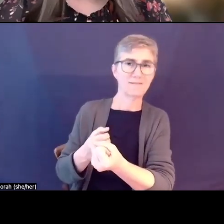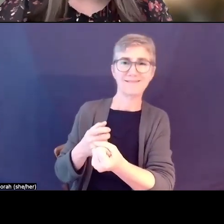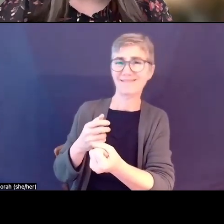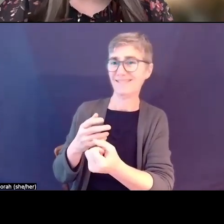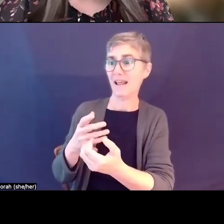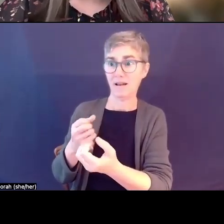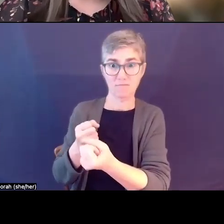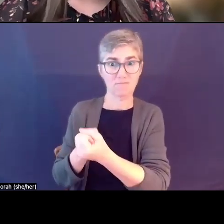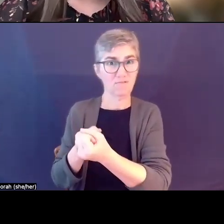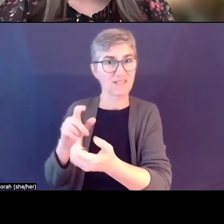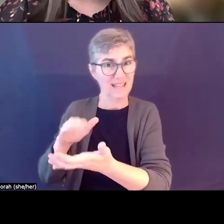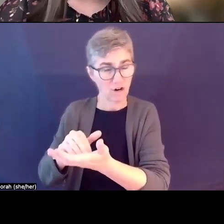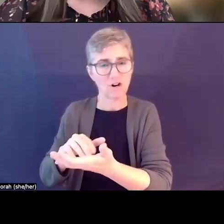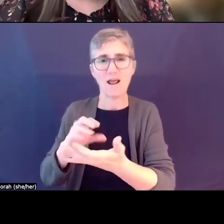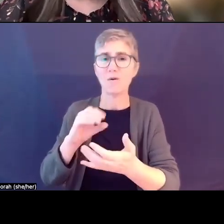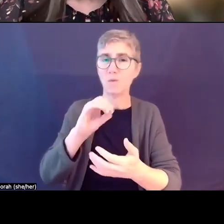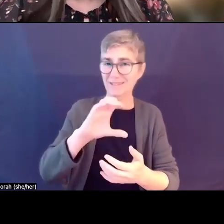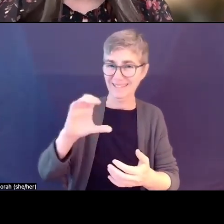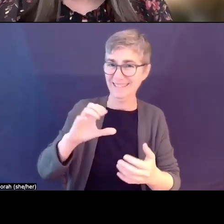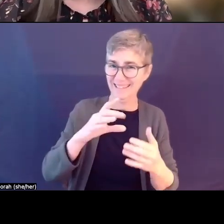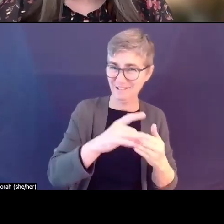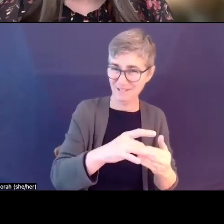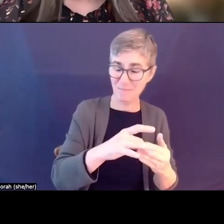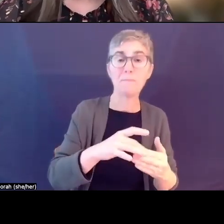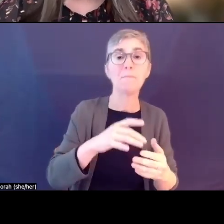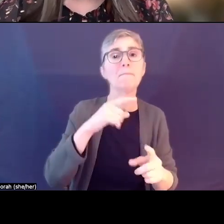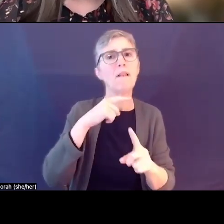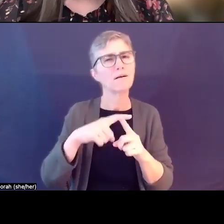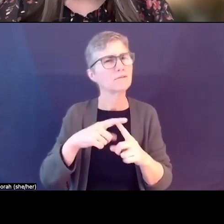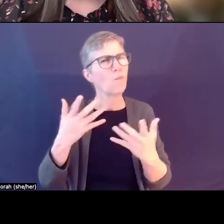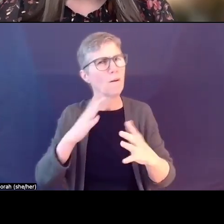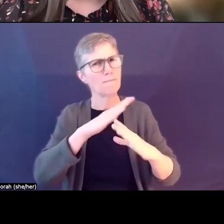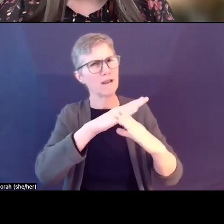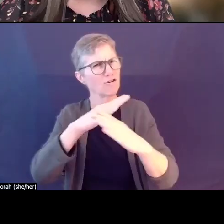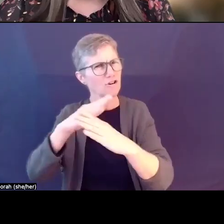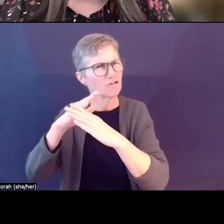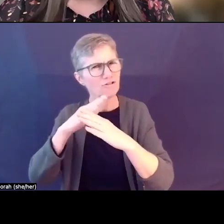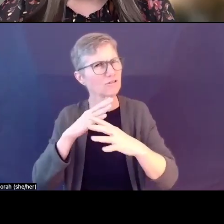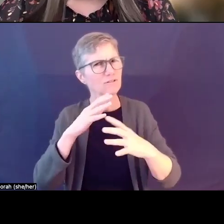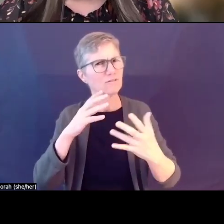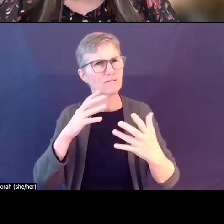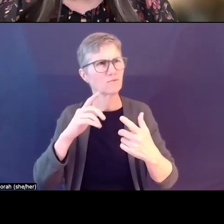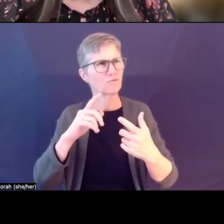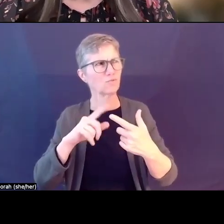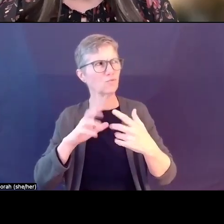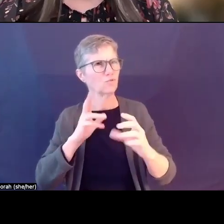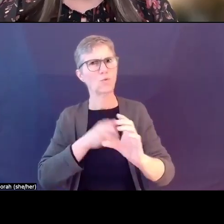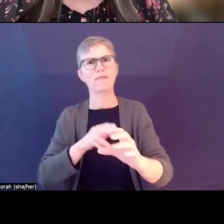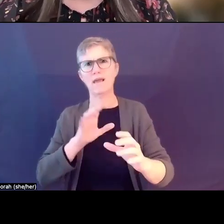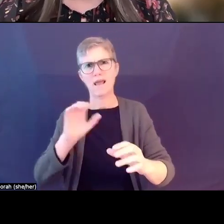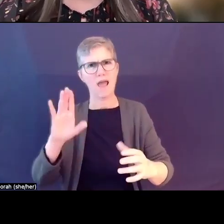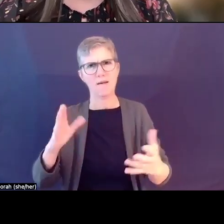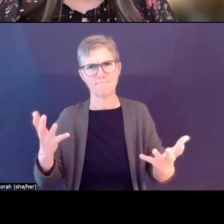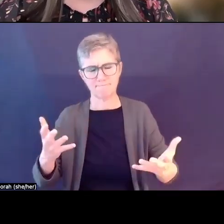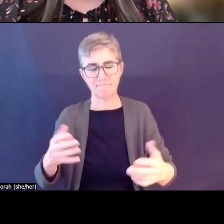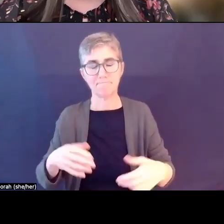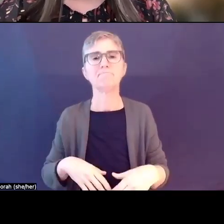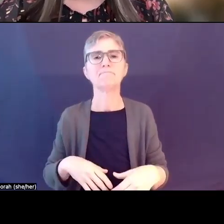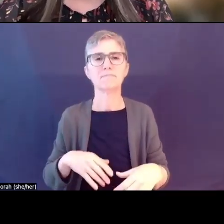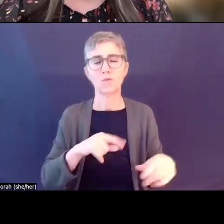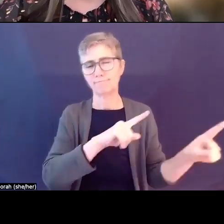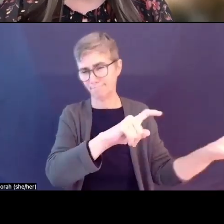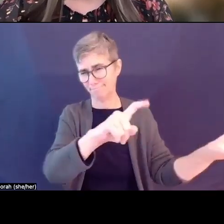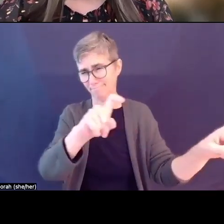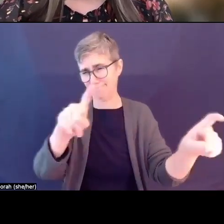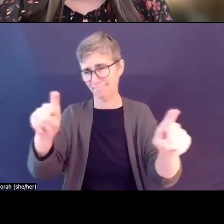centers and OCC leadership, and barriers and facilitators to joining a CAB. After conducting the survey, we